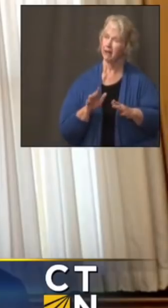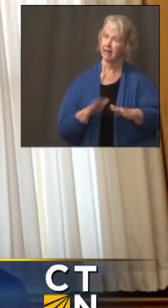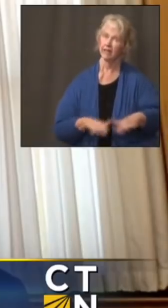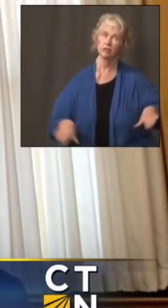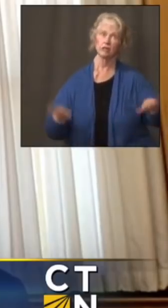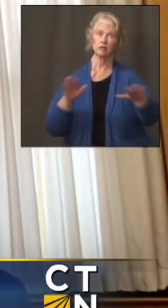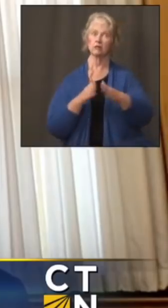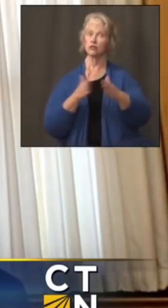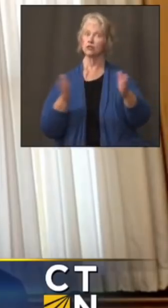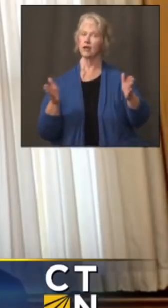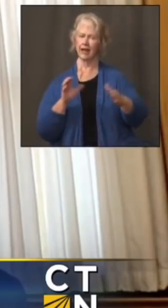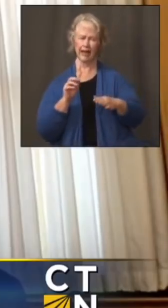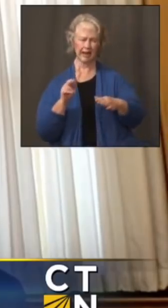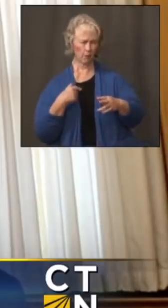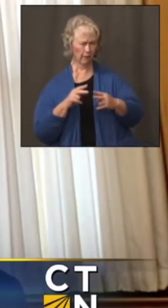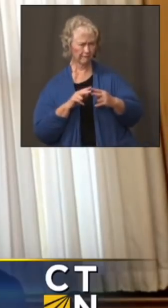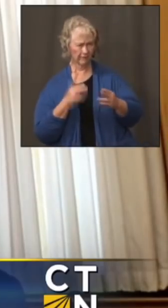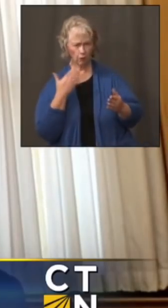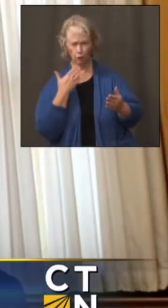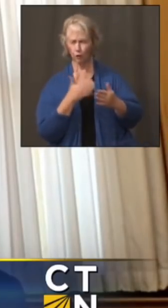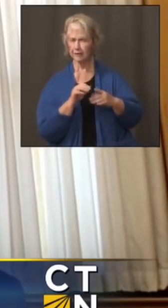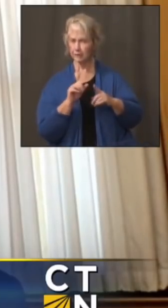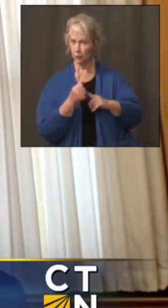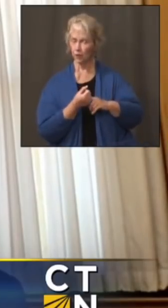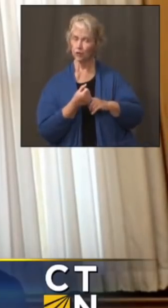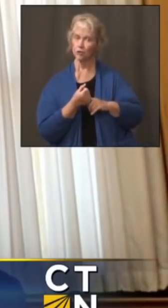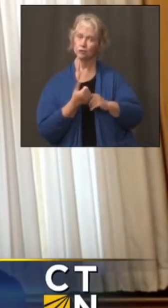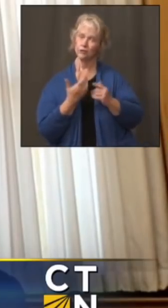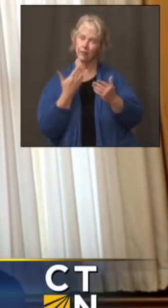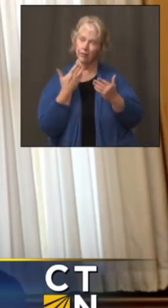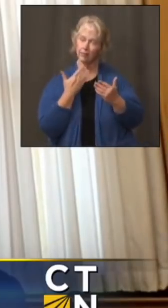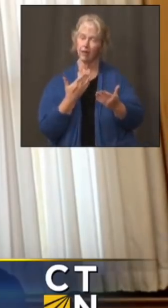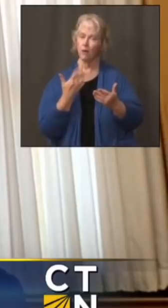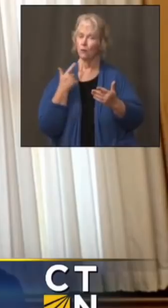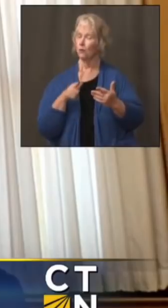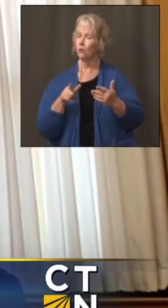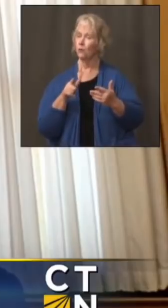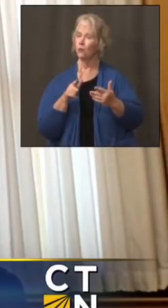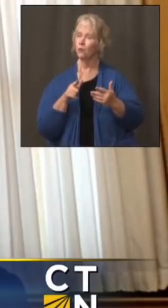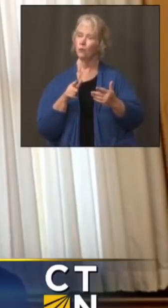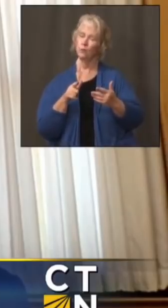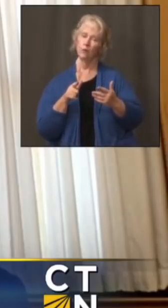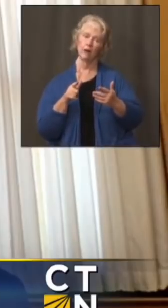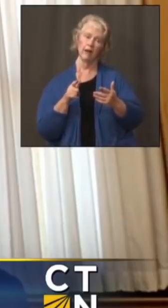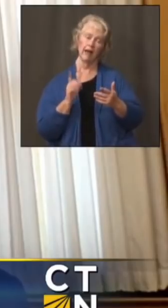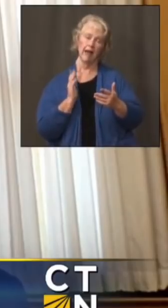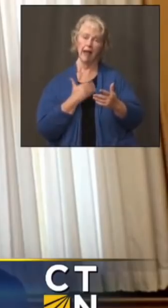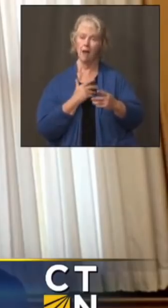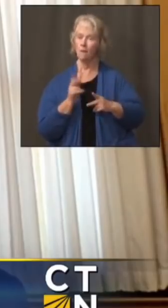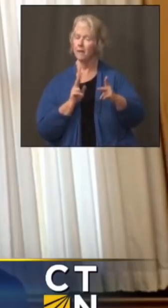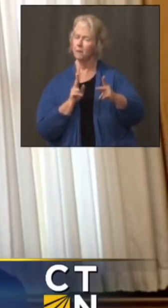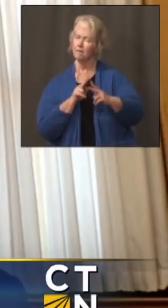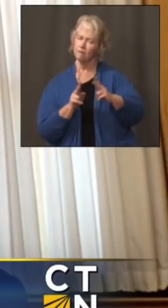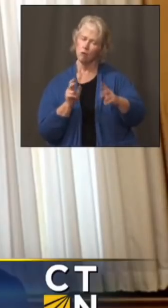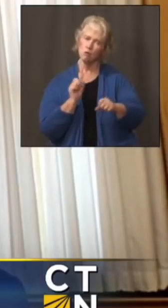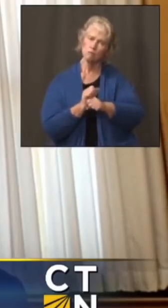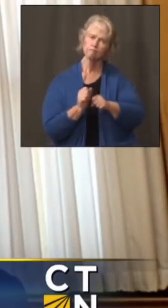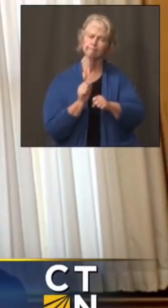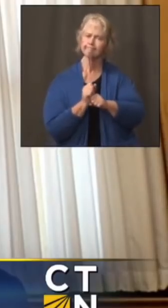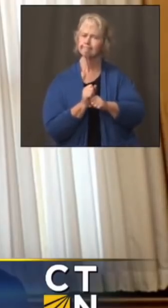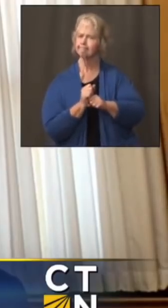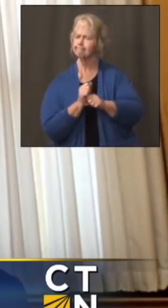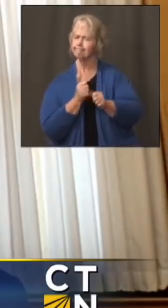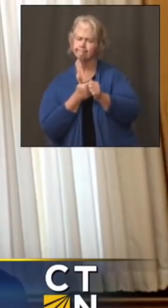we continue to be in a very good position, thanks to, all of the hard work and of our citizens and our